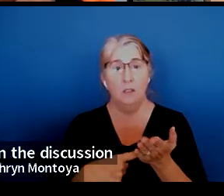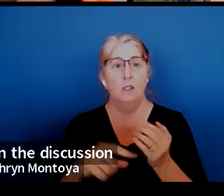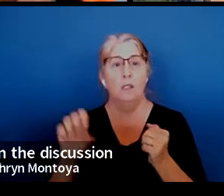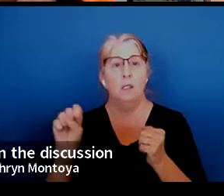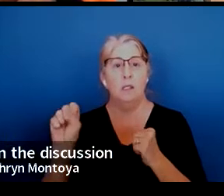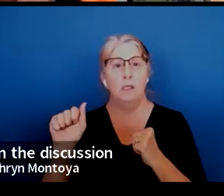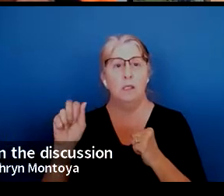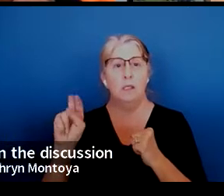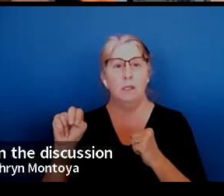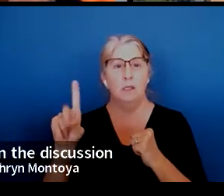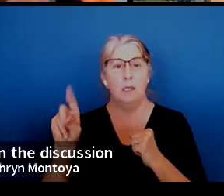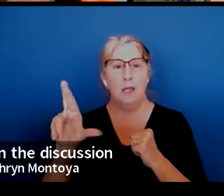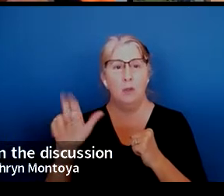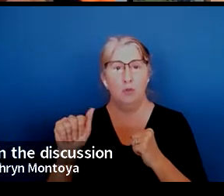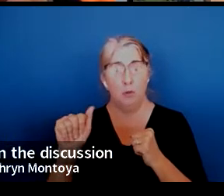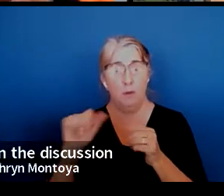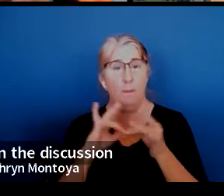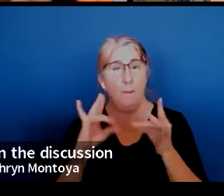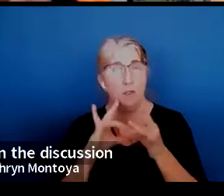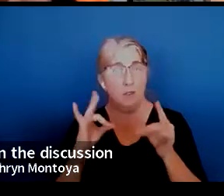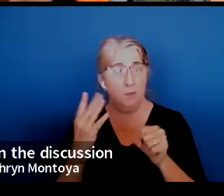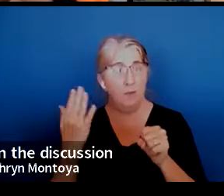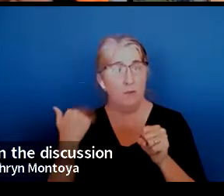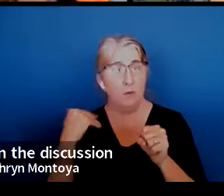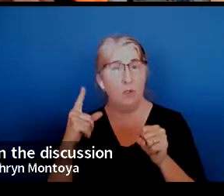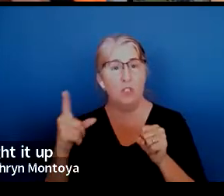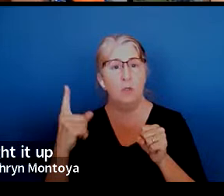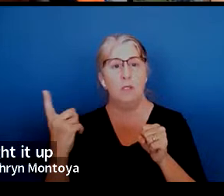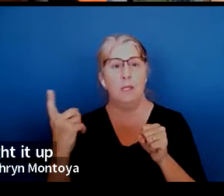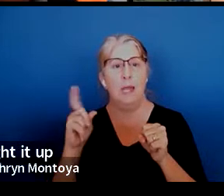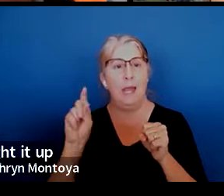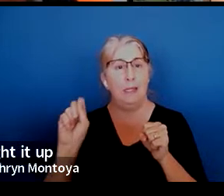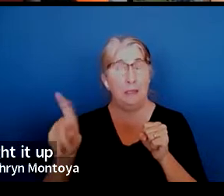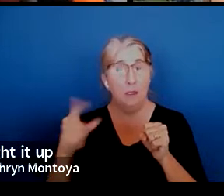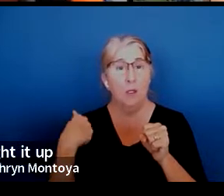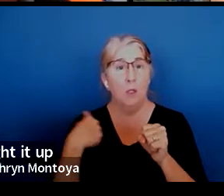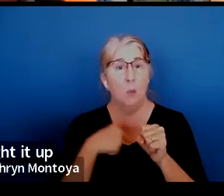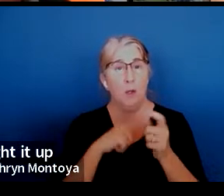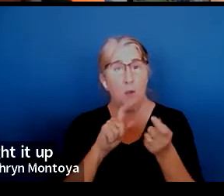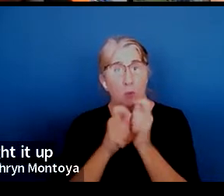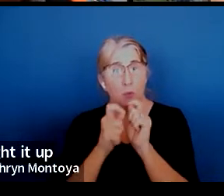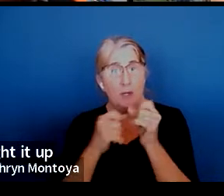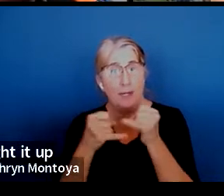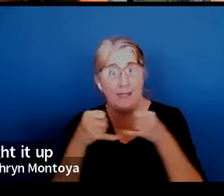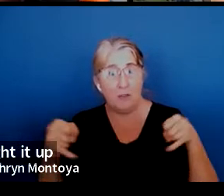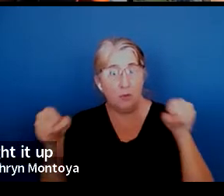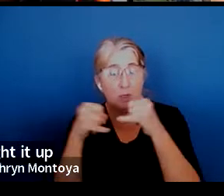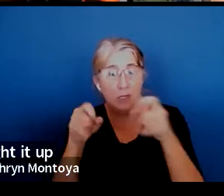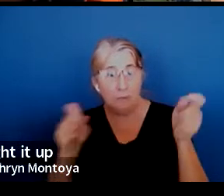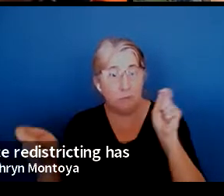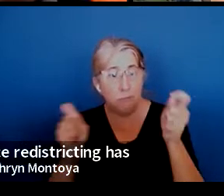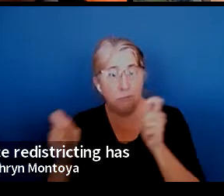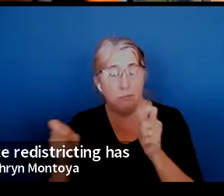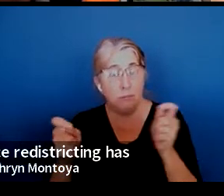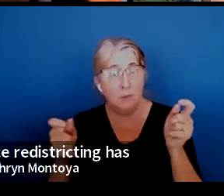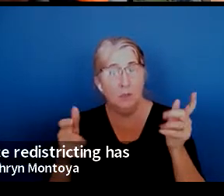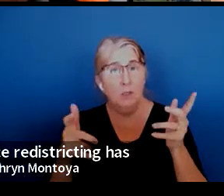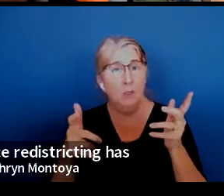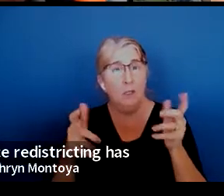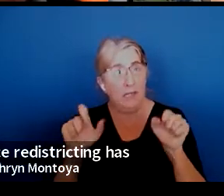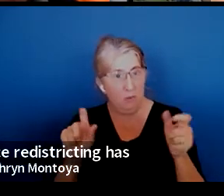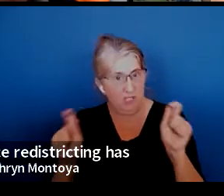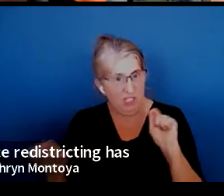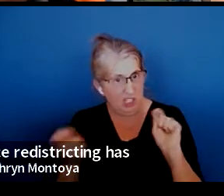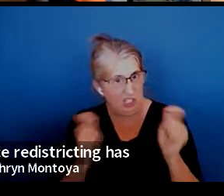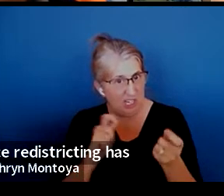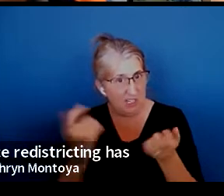Sandra brought it up. She just was asking, once redistricting has happened, is there a way to change it?